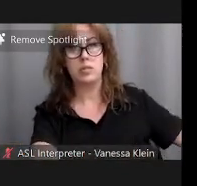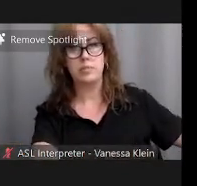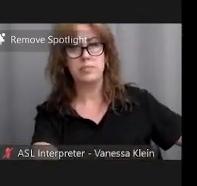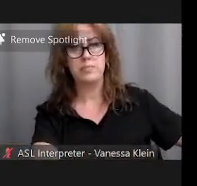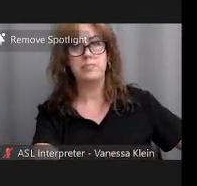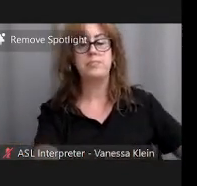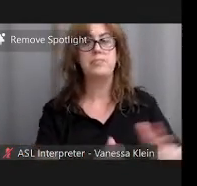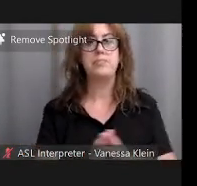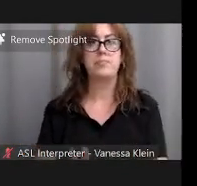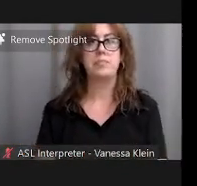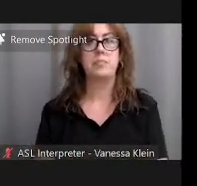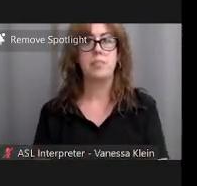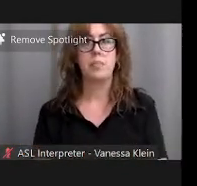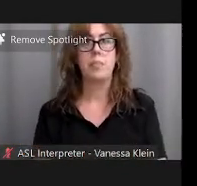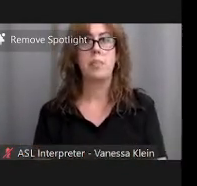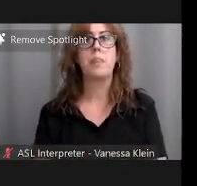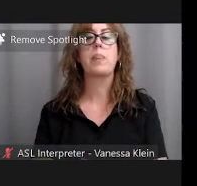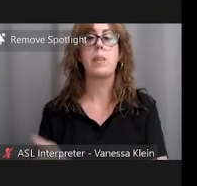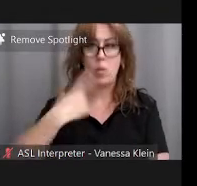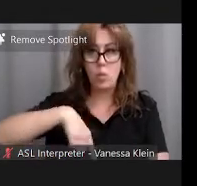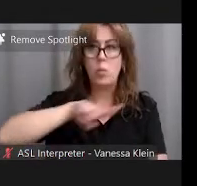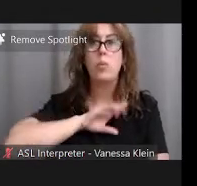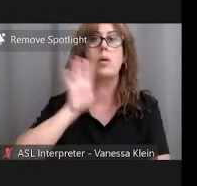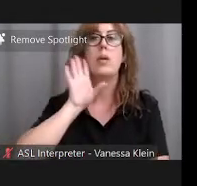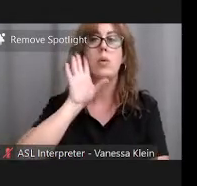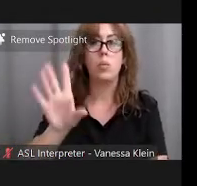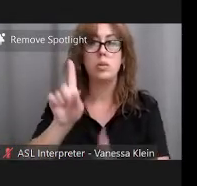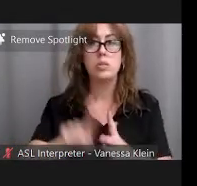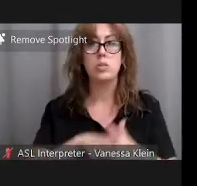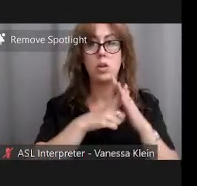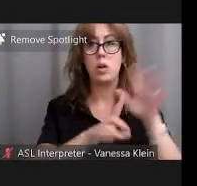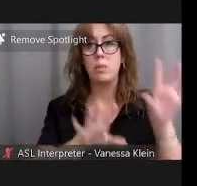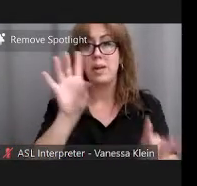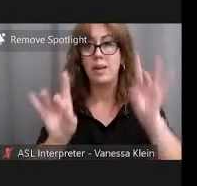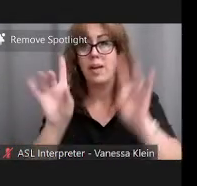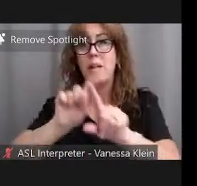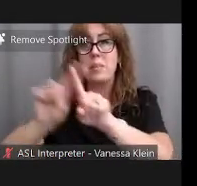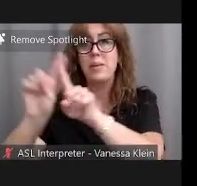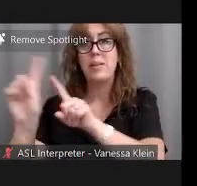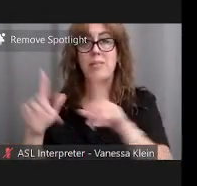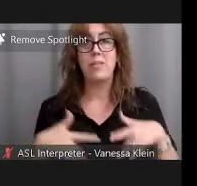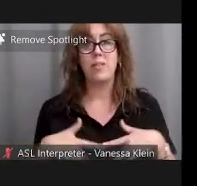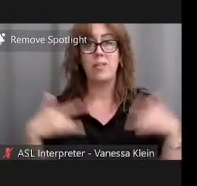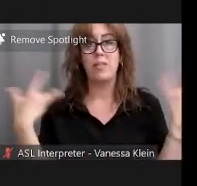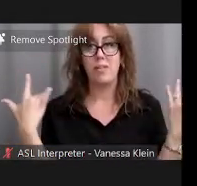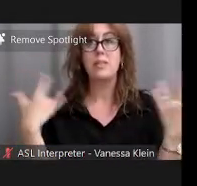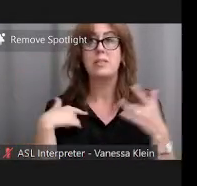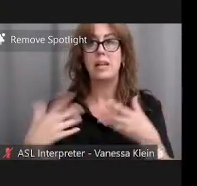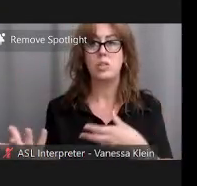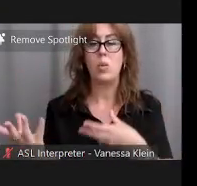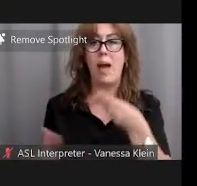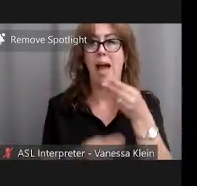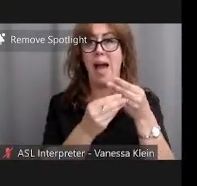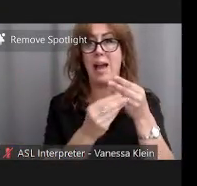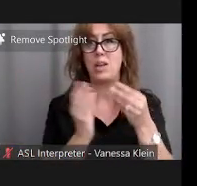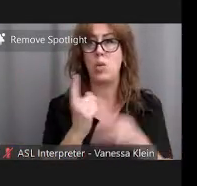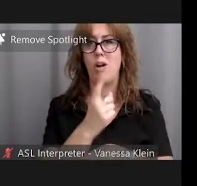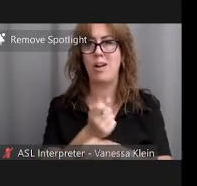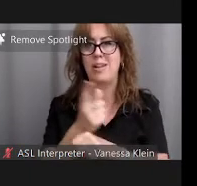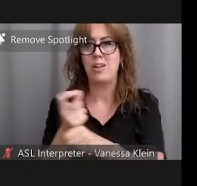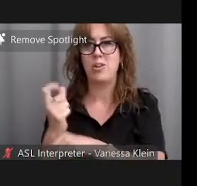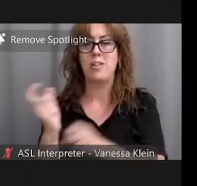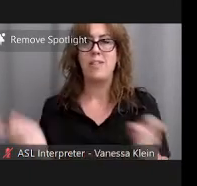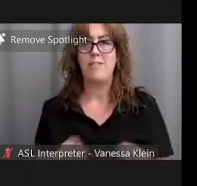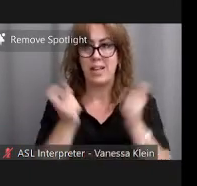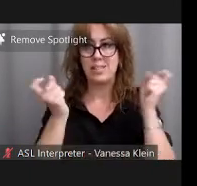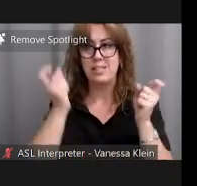us picking up other events in between our two yearly main festival. And so we ended